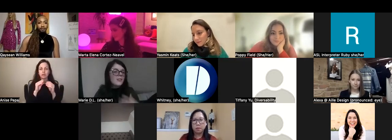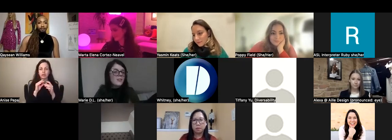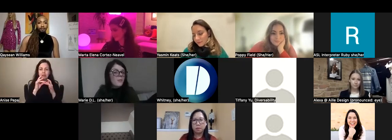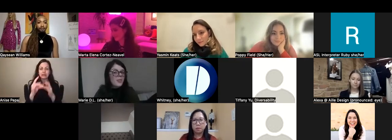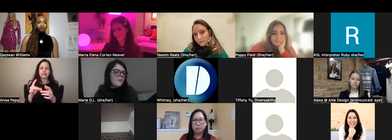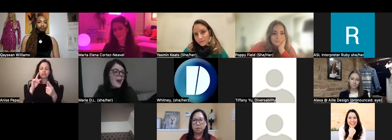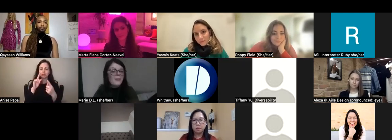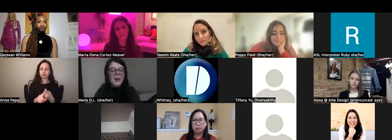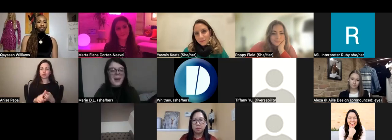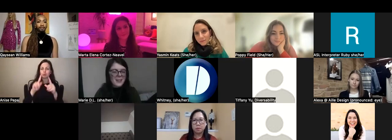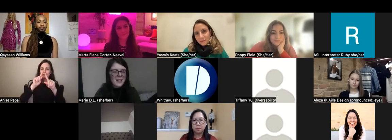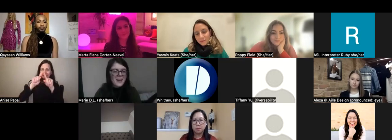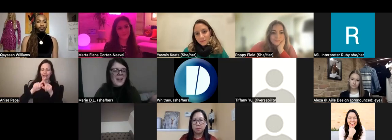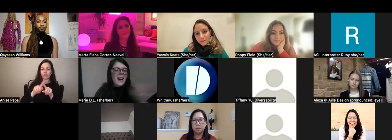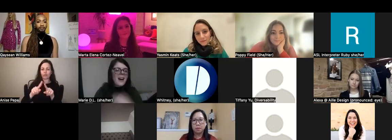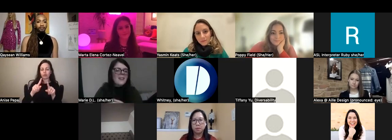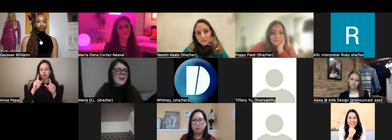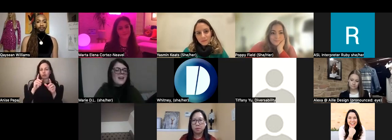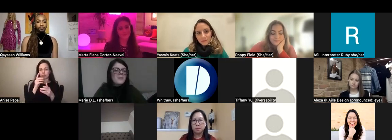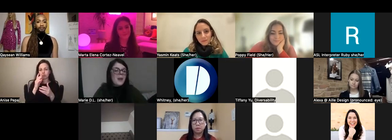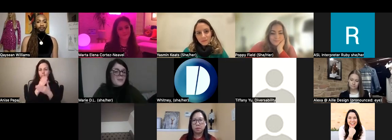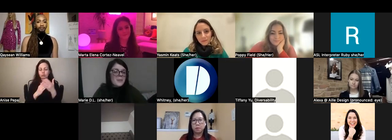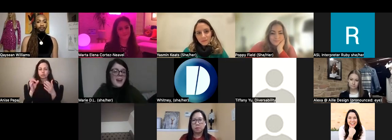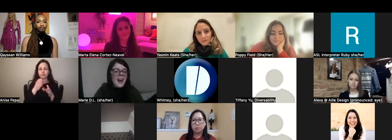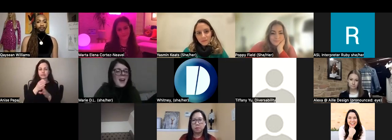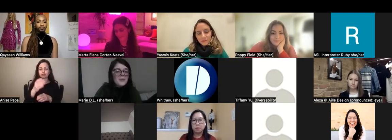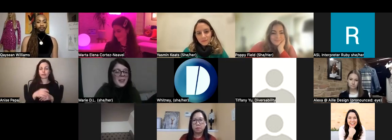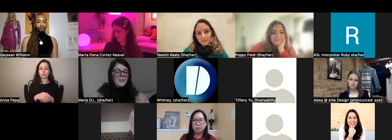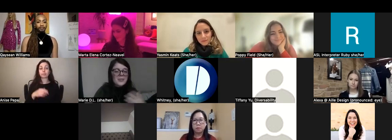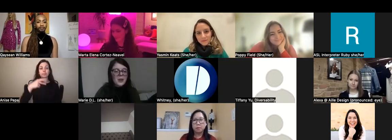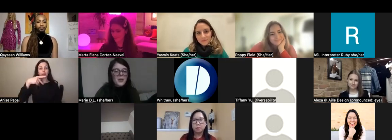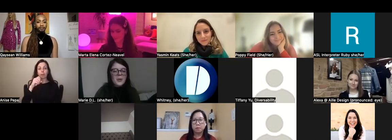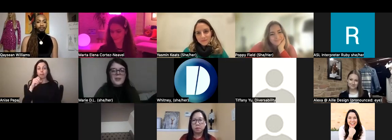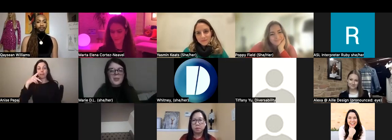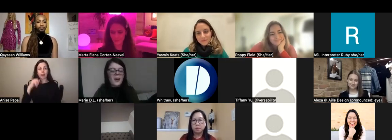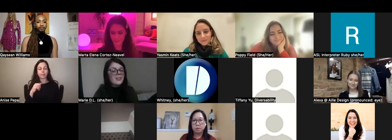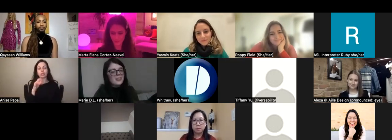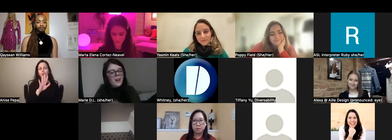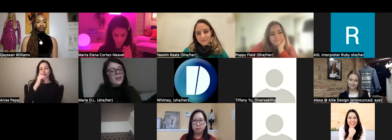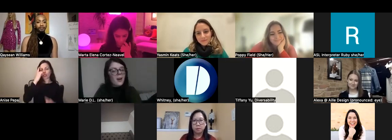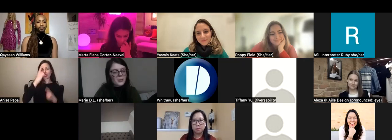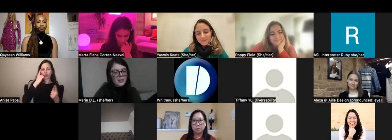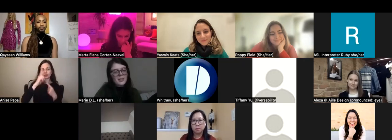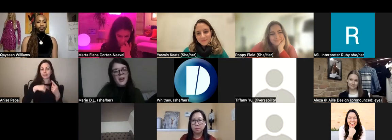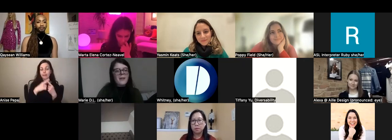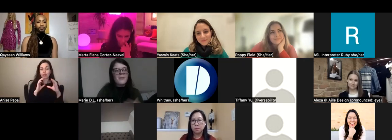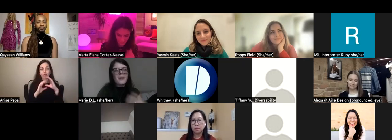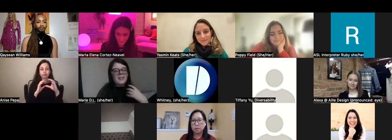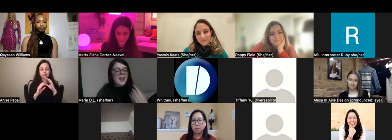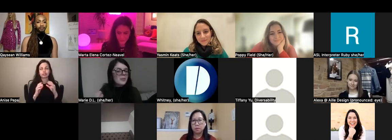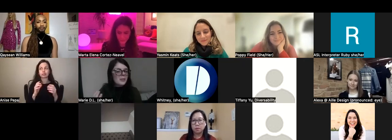has something for everybody. Poppy, I would love to know what your thoughts on the conversation